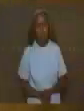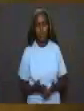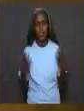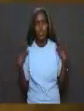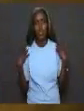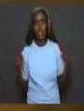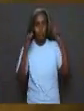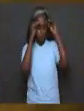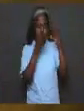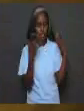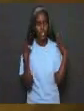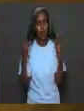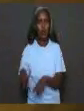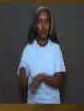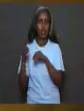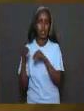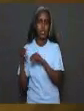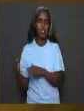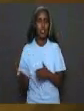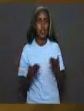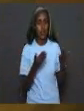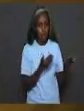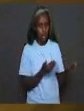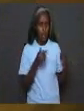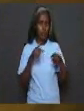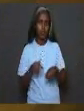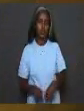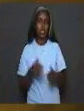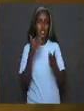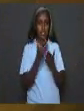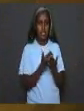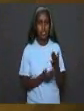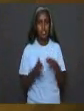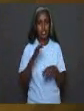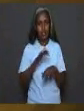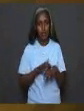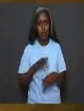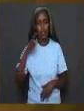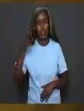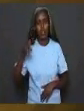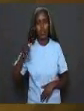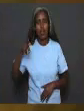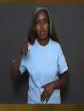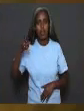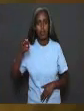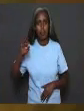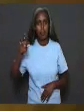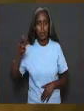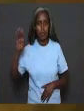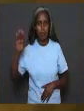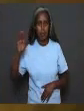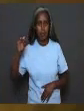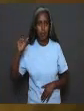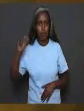Hello, teacher. Hello, students. Welcome to today's lesson on hyperbolas. Last